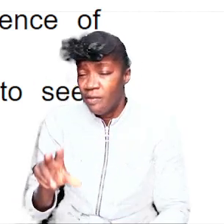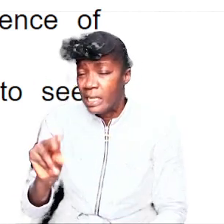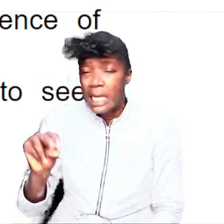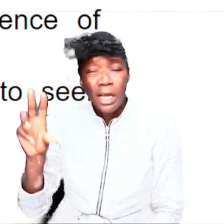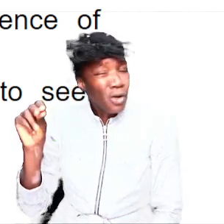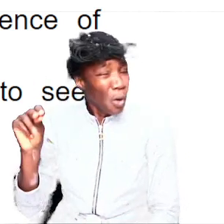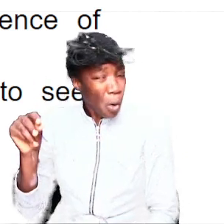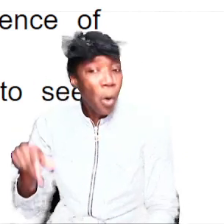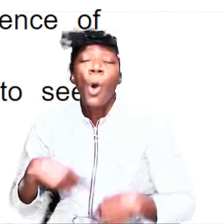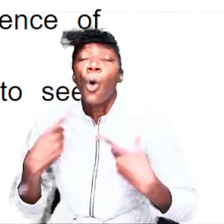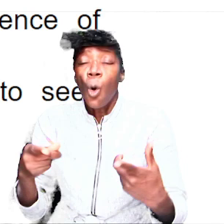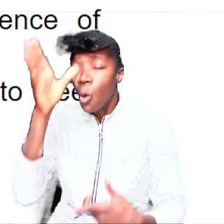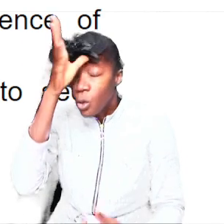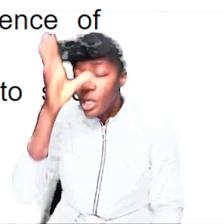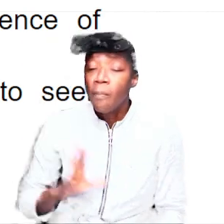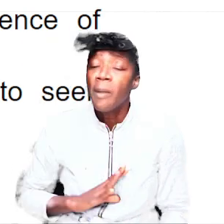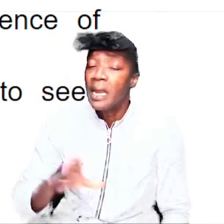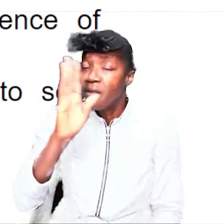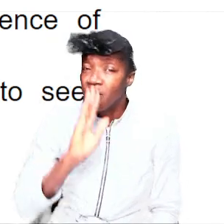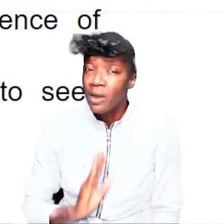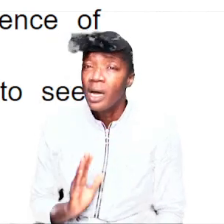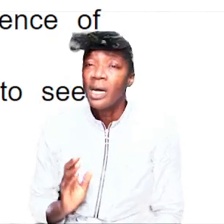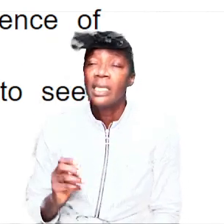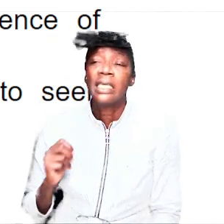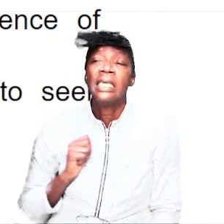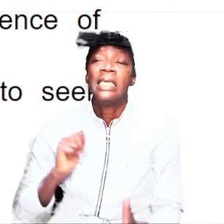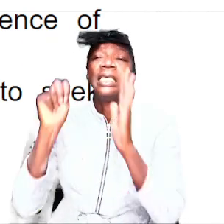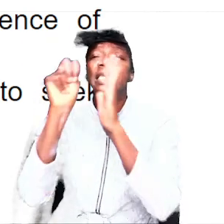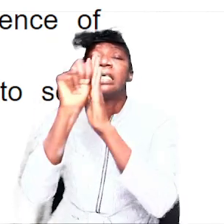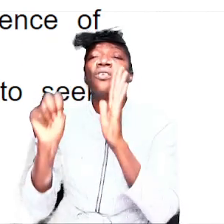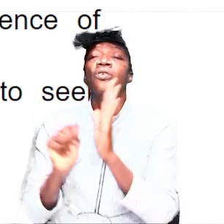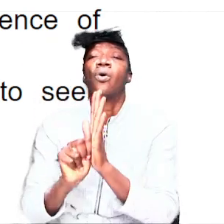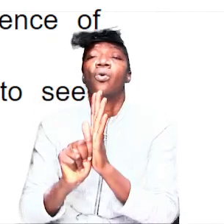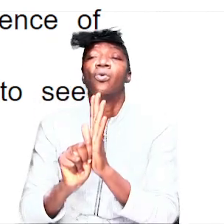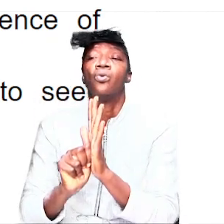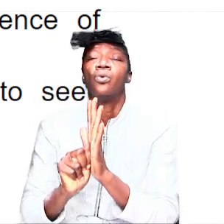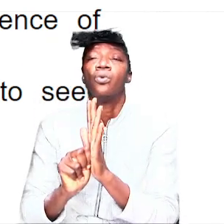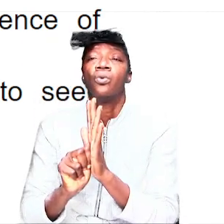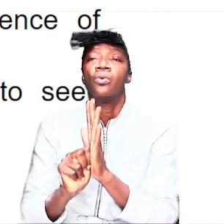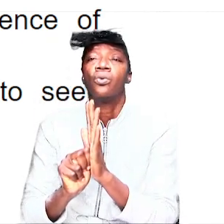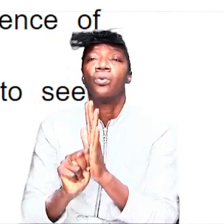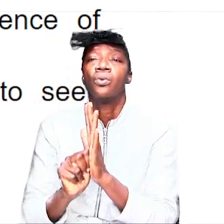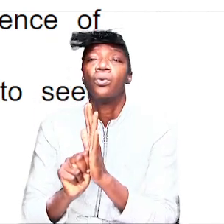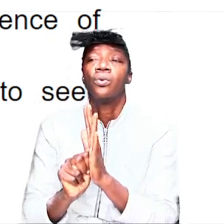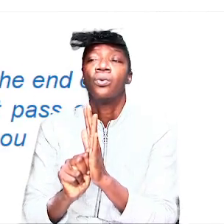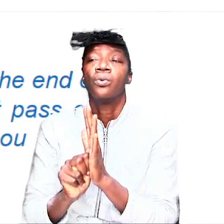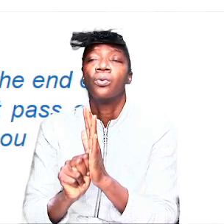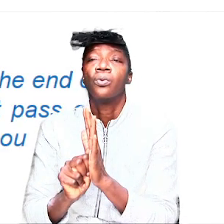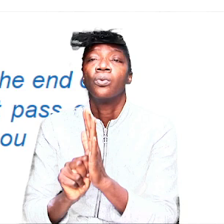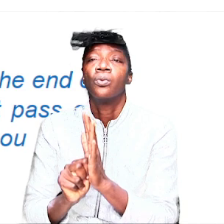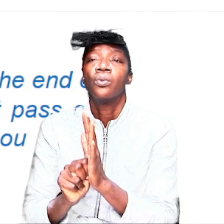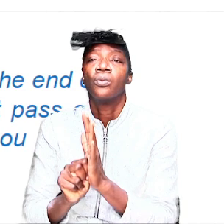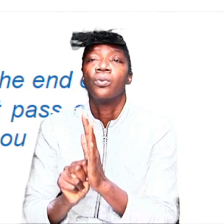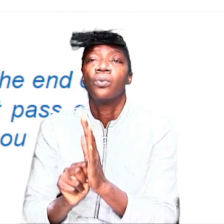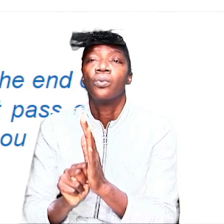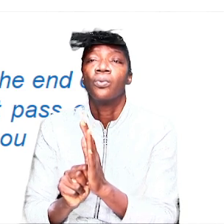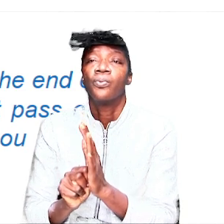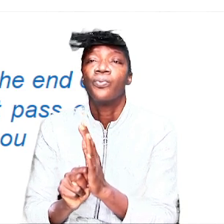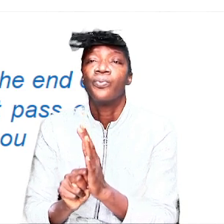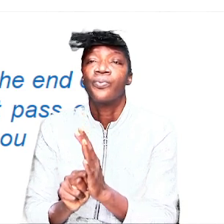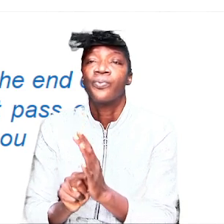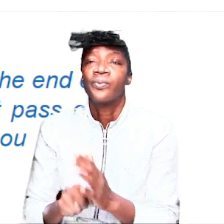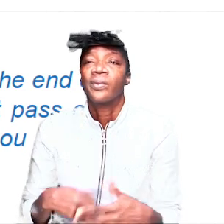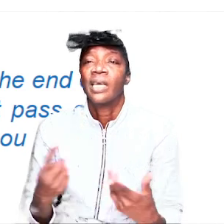the man of God that is in the town. And, you know, let us go to the man of God in the town, and he will